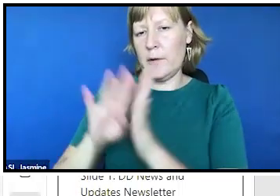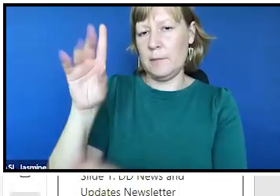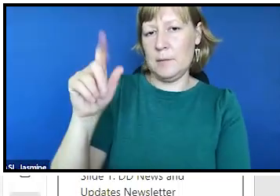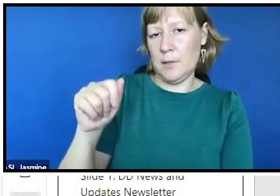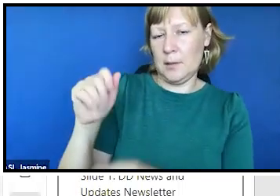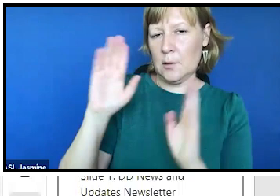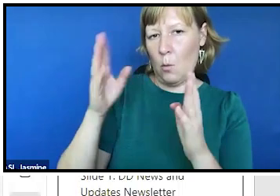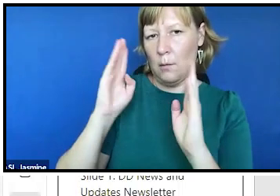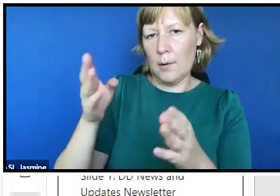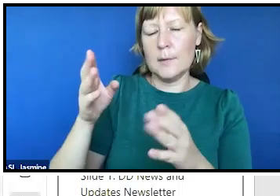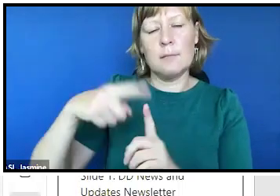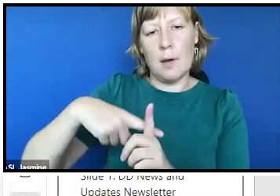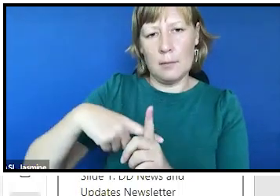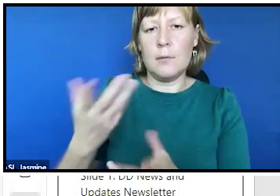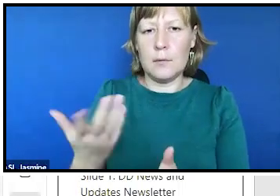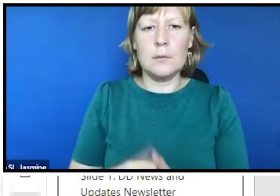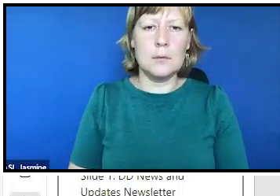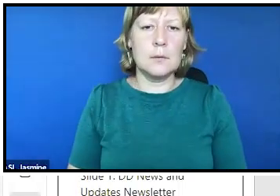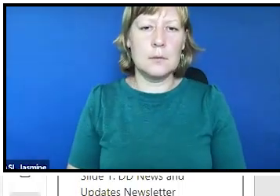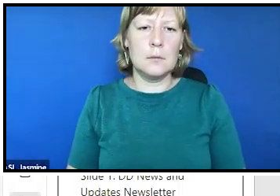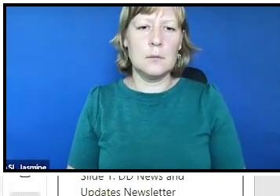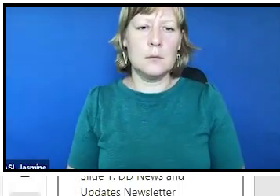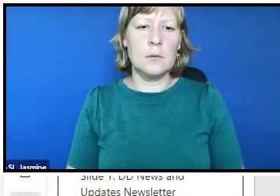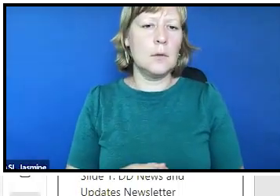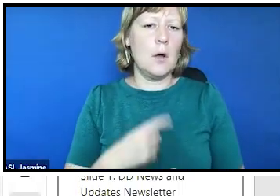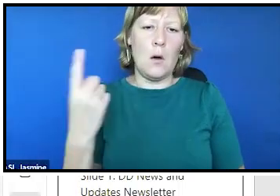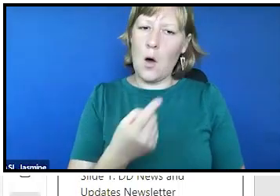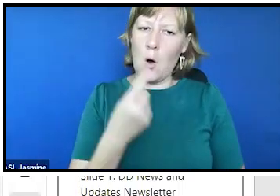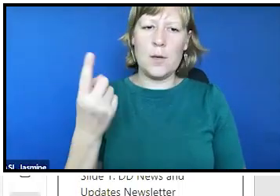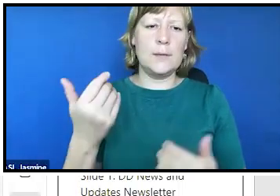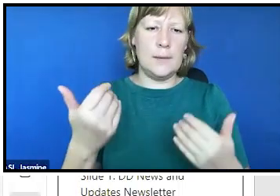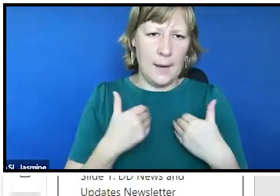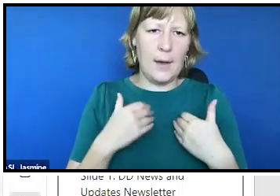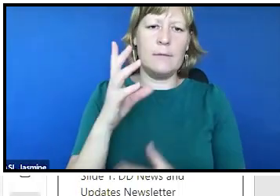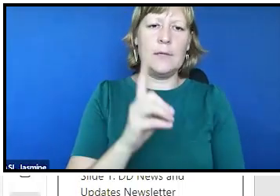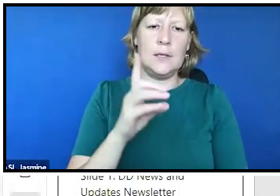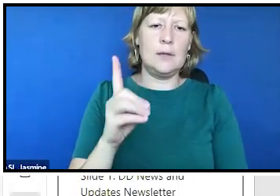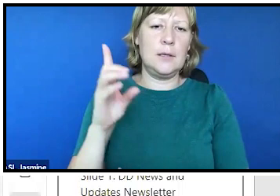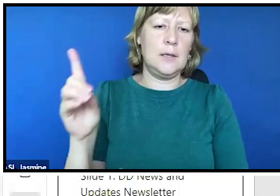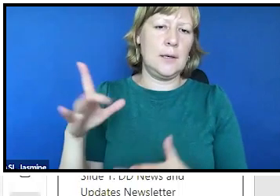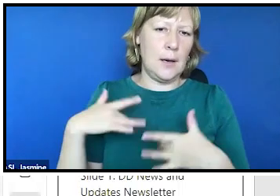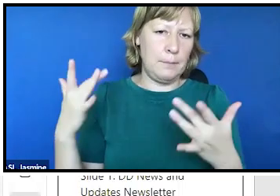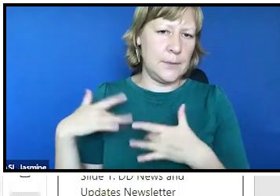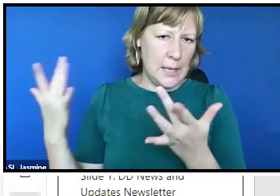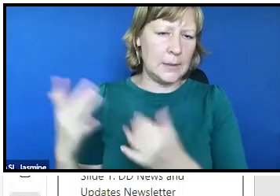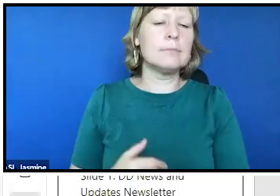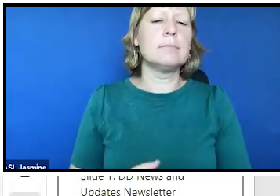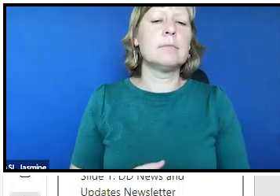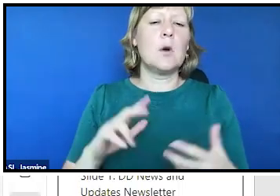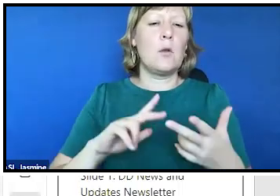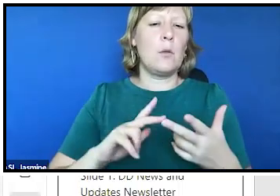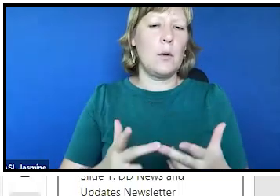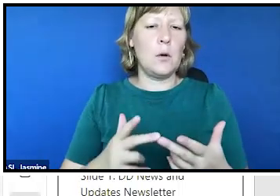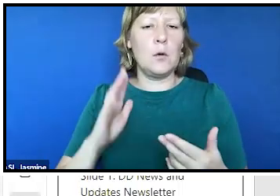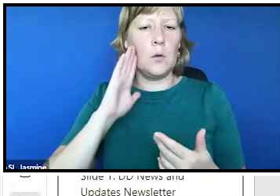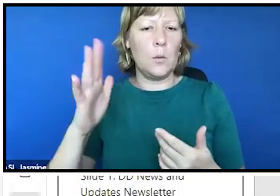Month. So, and then we're always going to have a DD update section. And the third part will always be centered